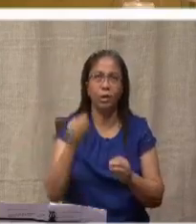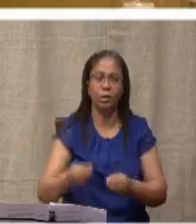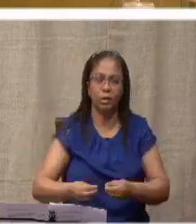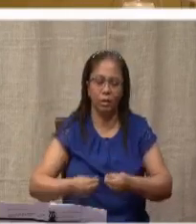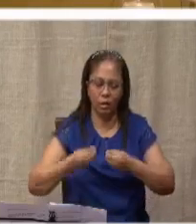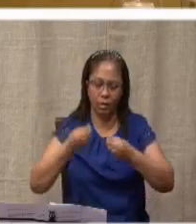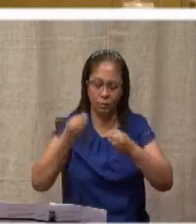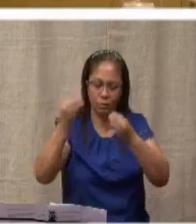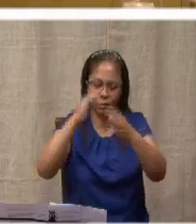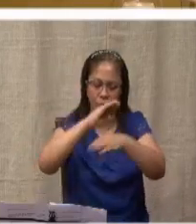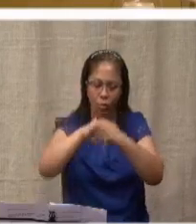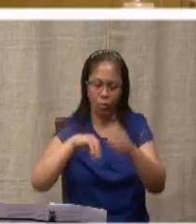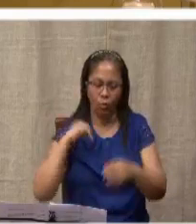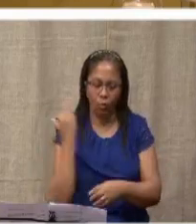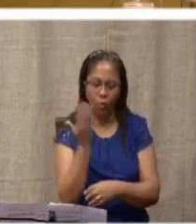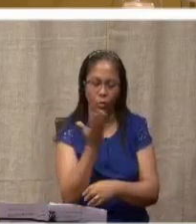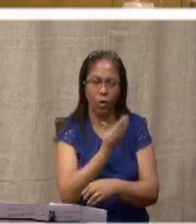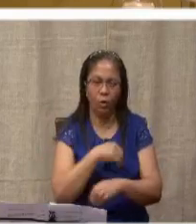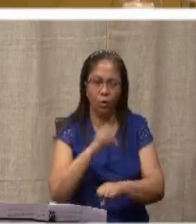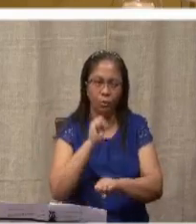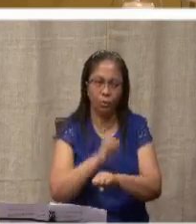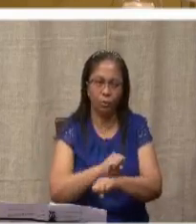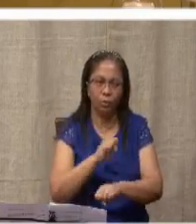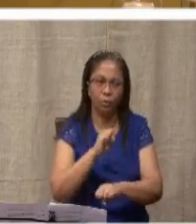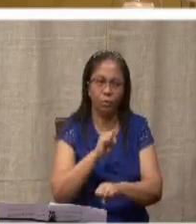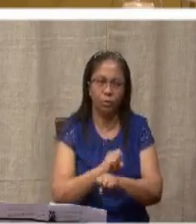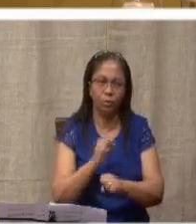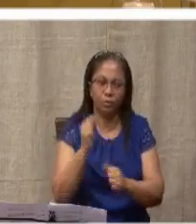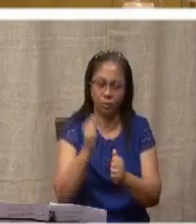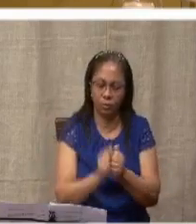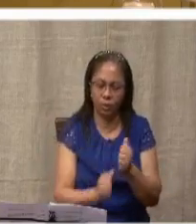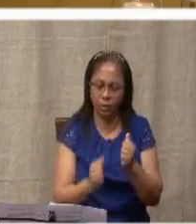we give you all our